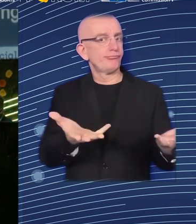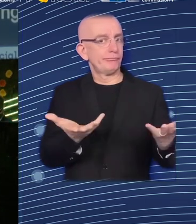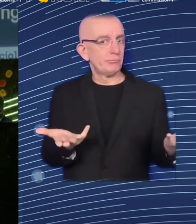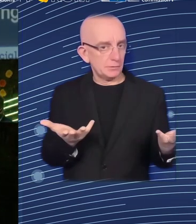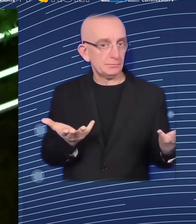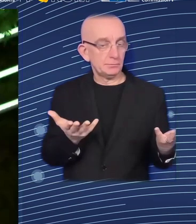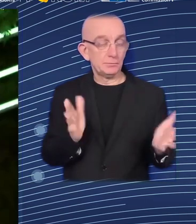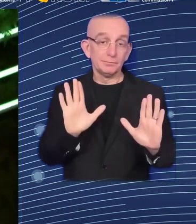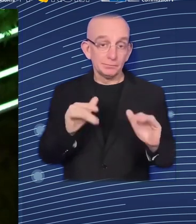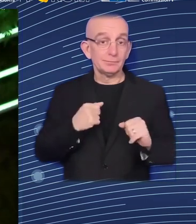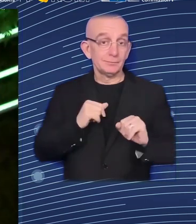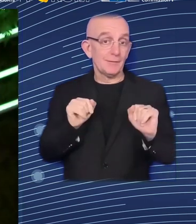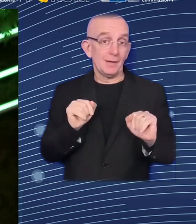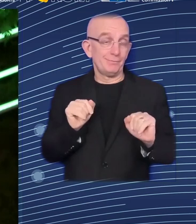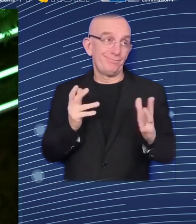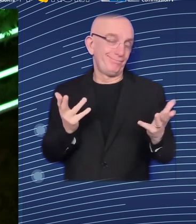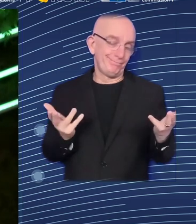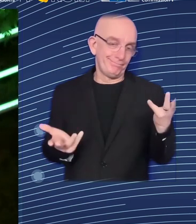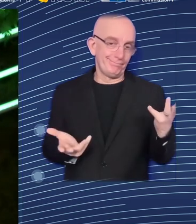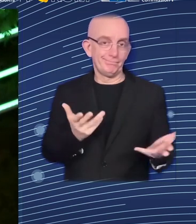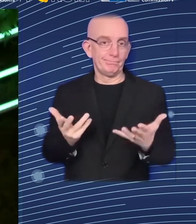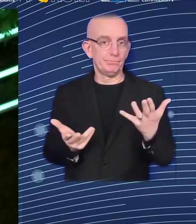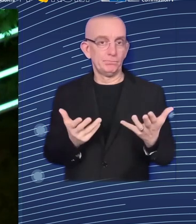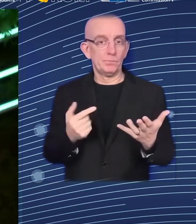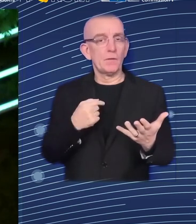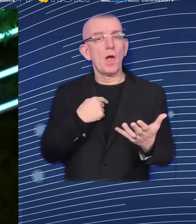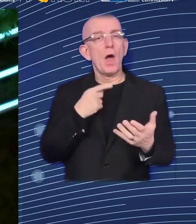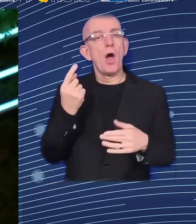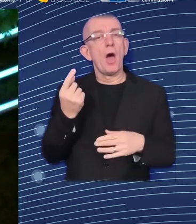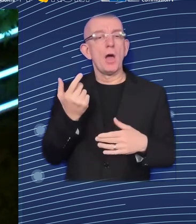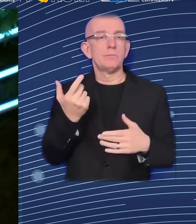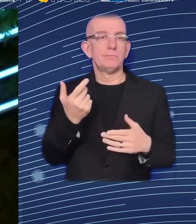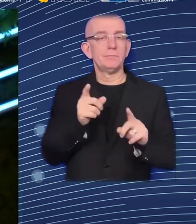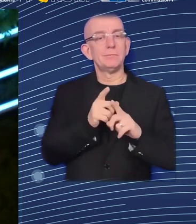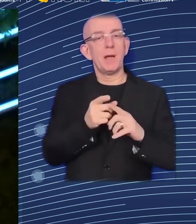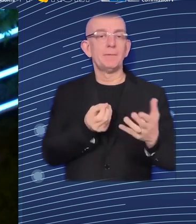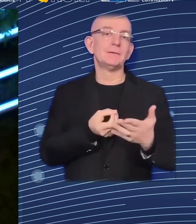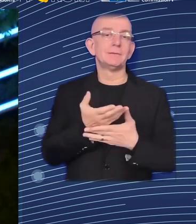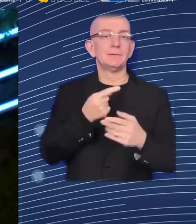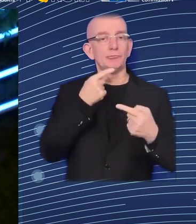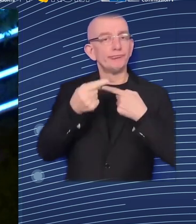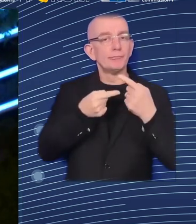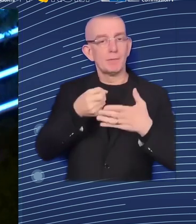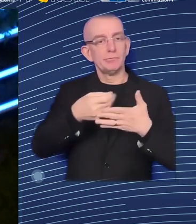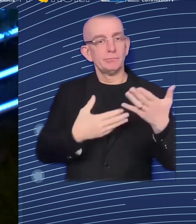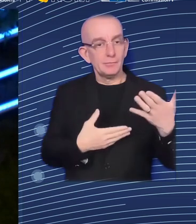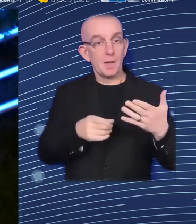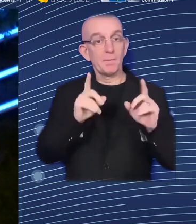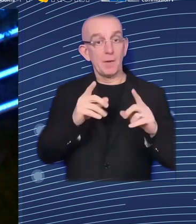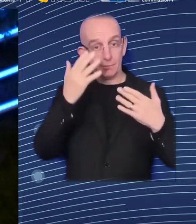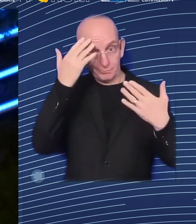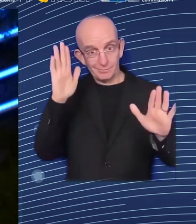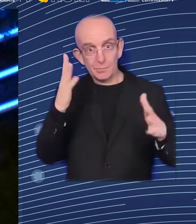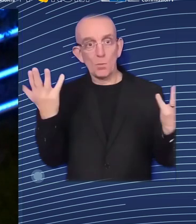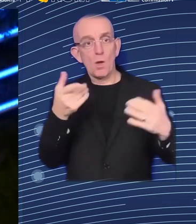we're not applying either, because maybe the level is too junior or too senior. When I read it, I don't know what you want,